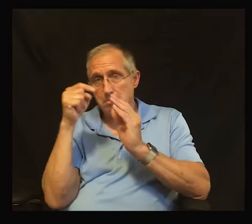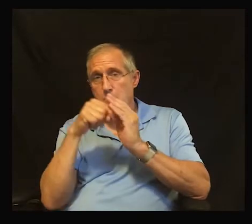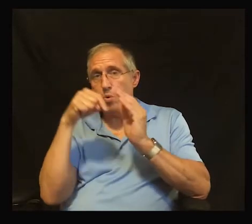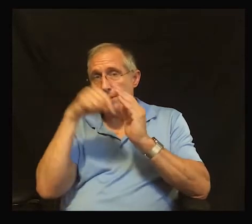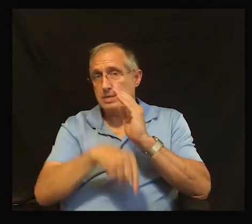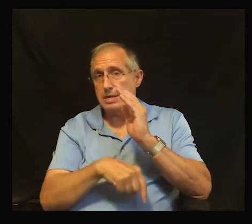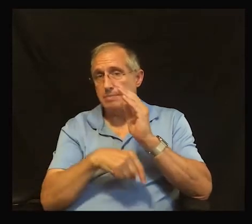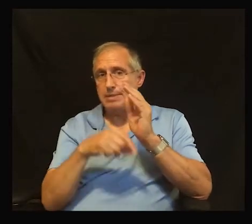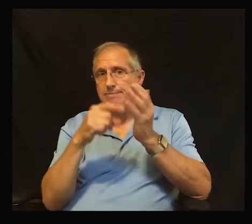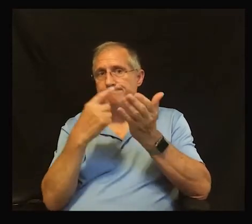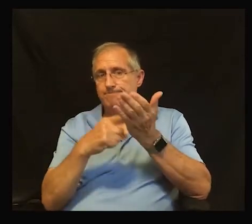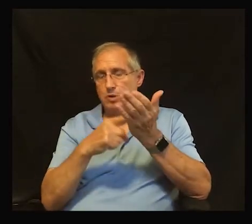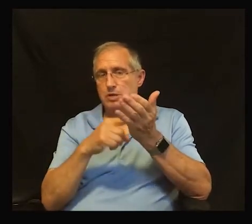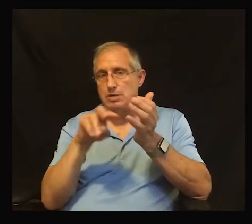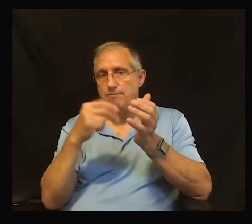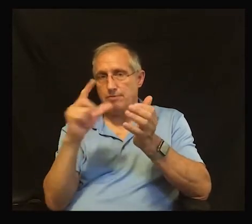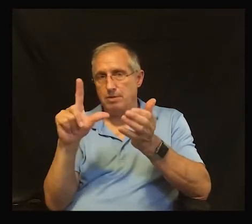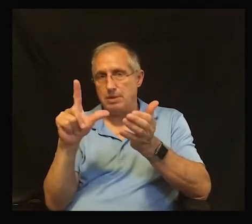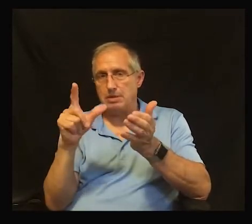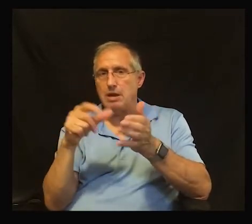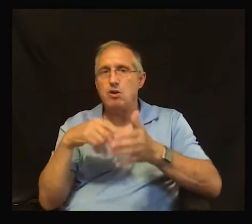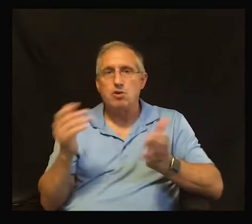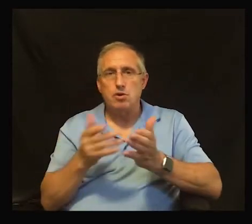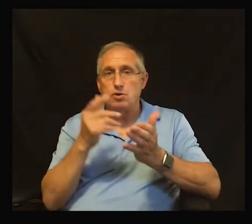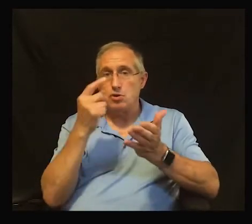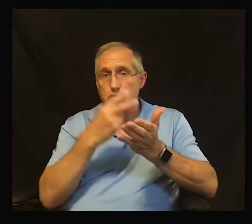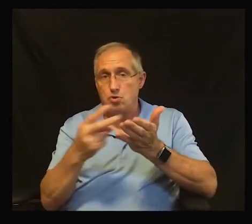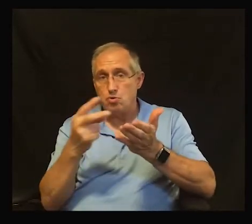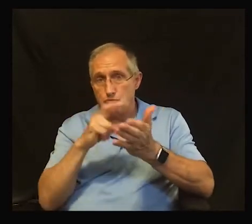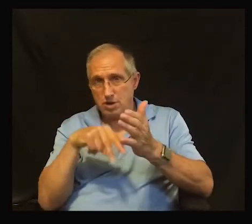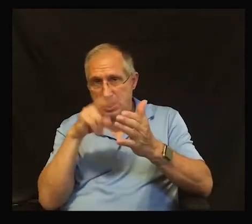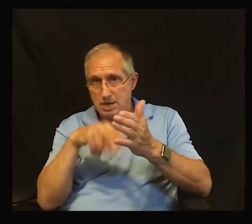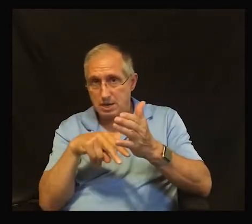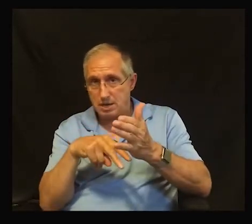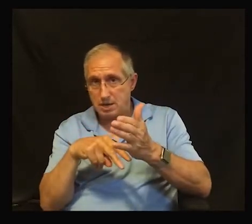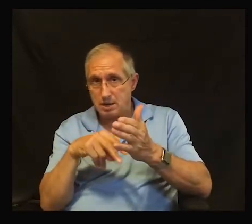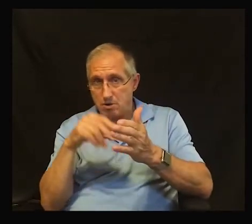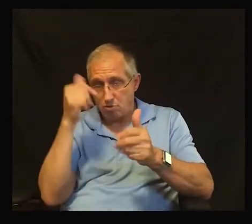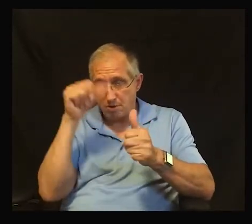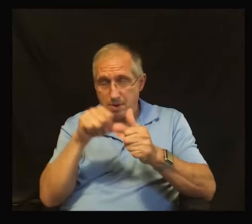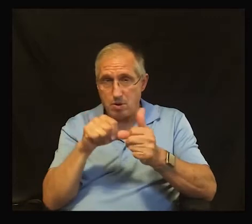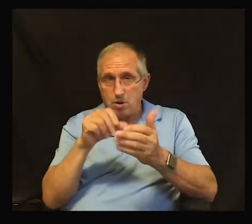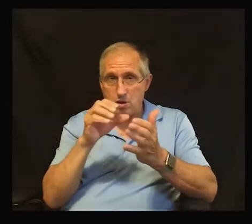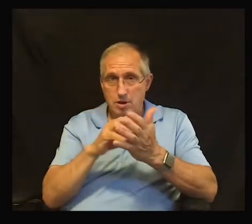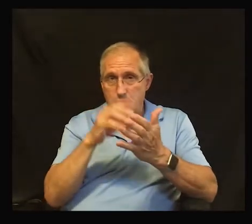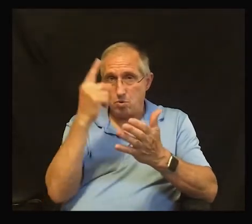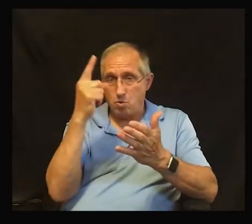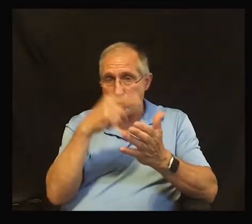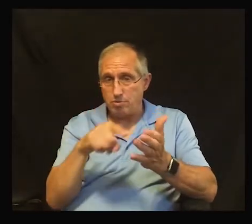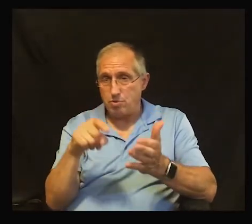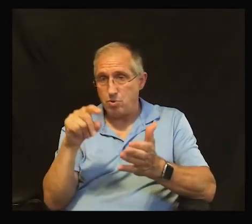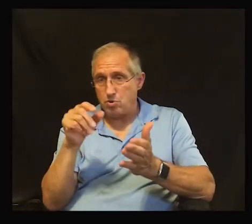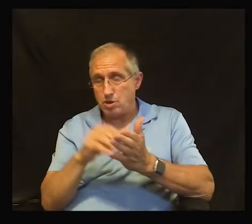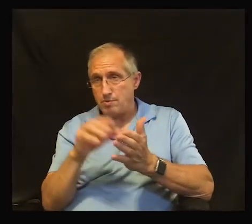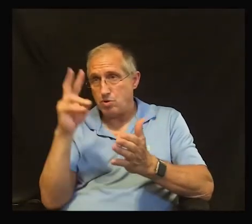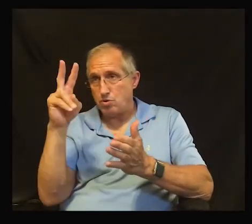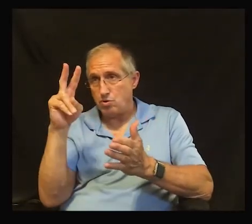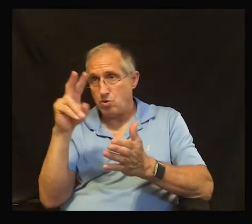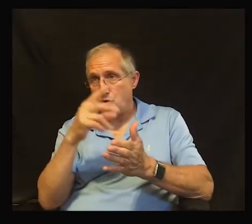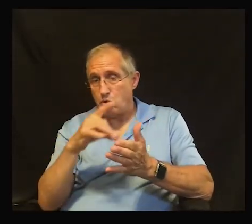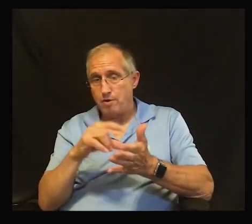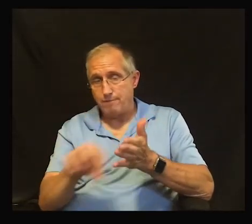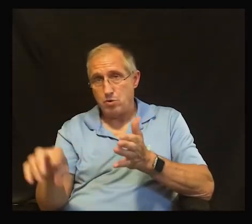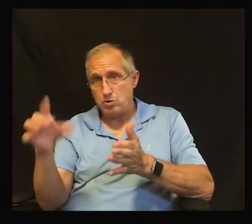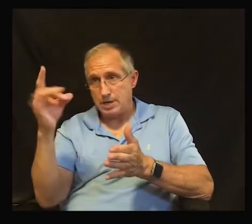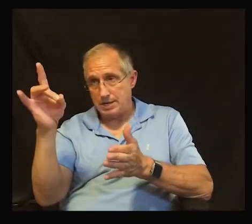this letter of Philippians. I encourage you, be reading this next week. Be reading, remember, Philippians chapter 1 through chapter 2,